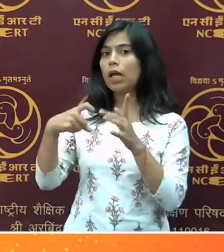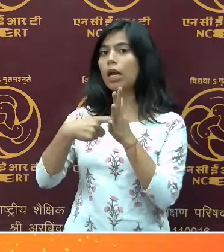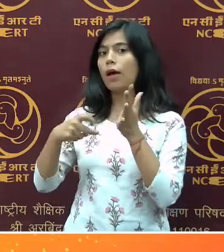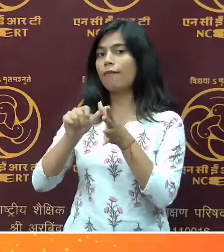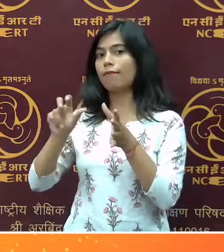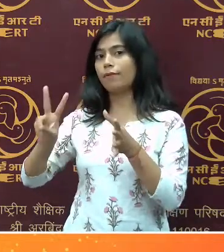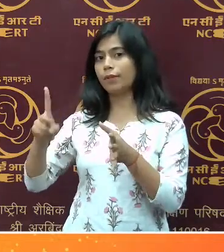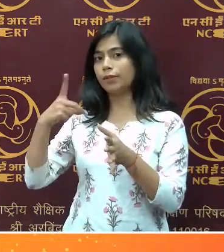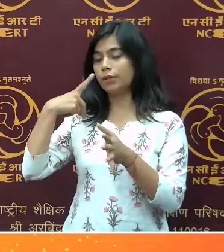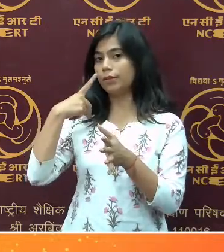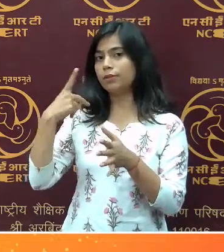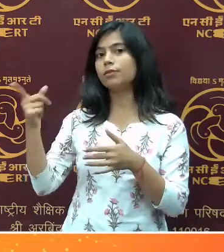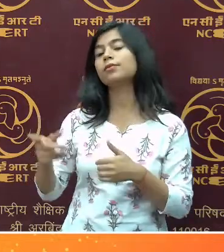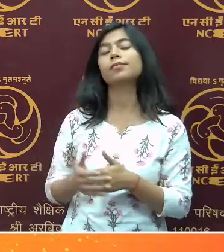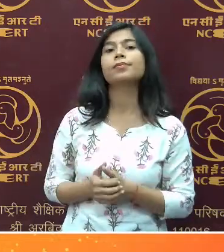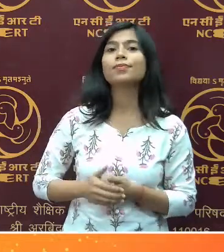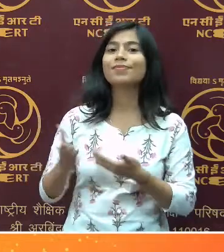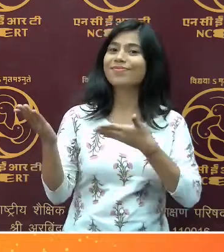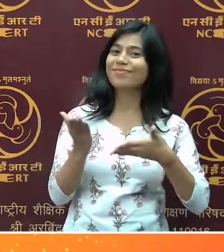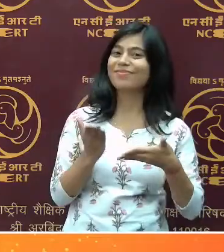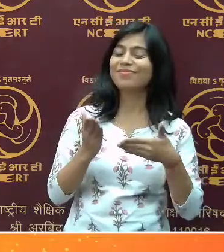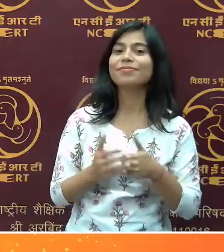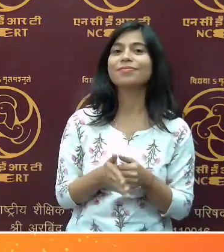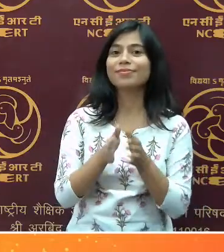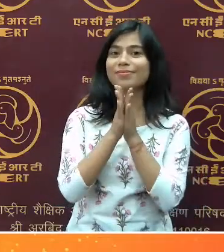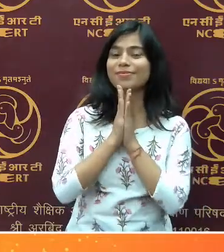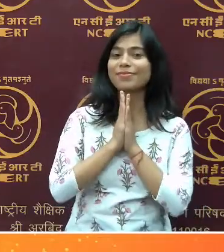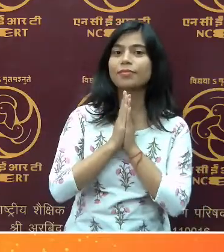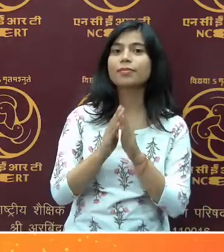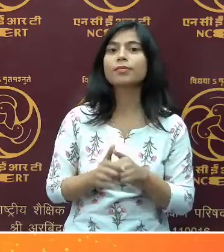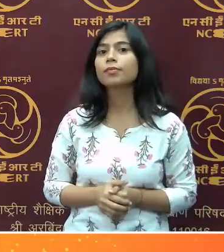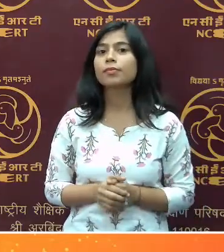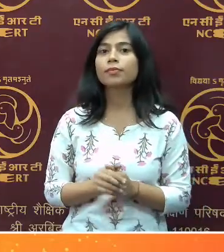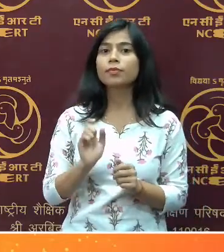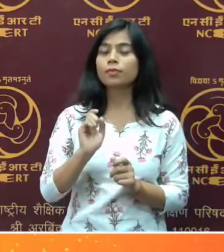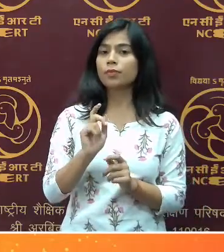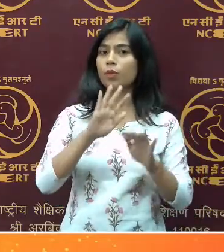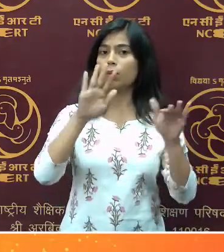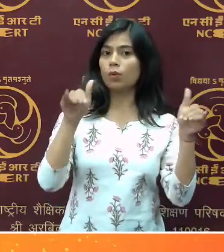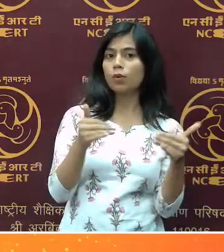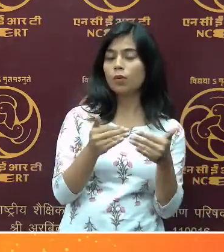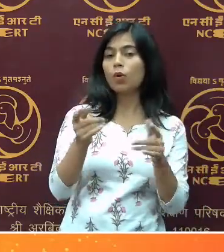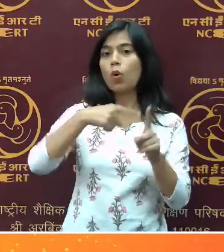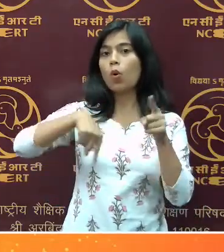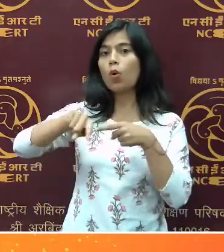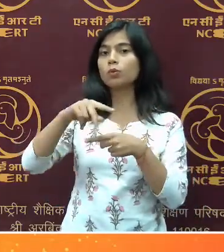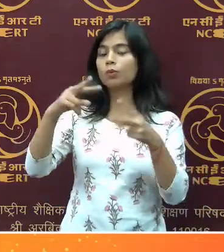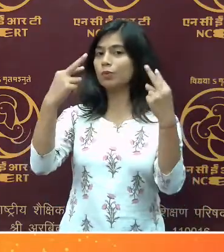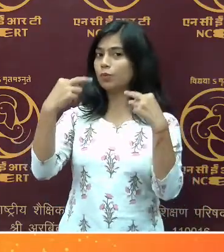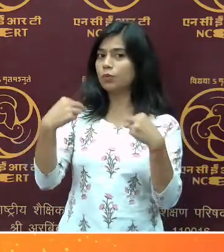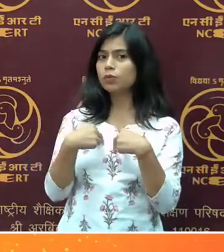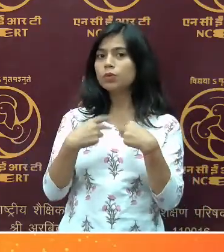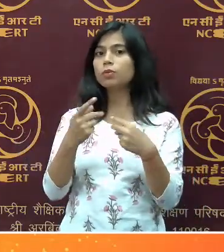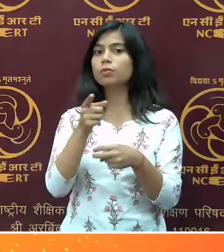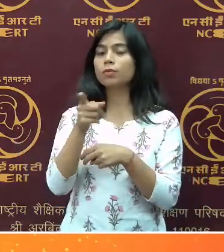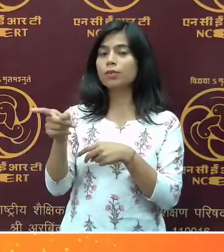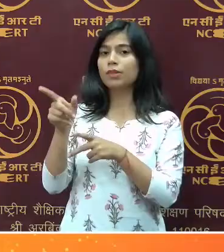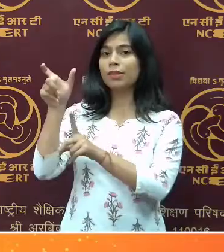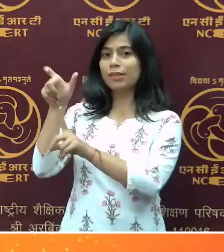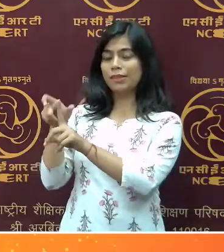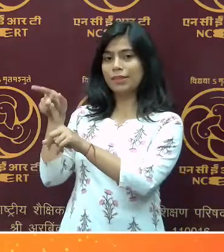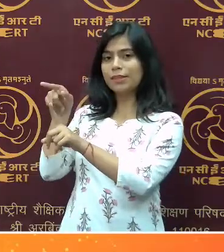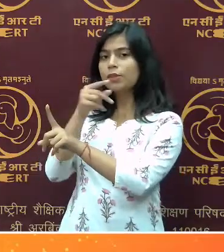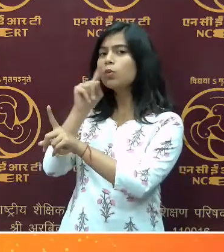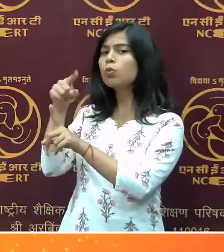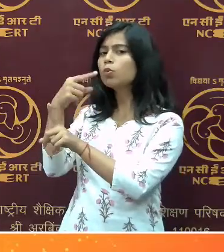Rameshchandrag. Sir, a very warm welcome. Namaskar. Namaskar. Let me just introduce you to all our viewers here. Sir is the Chairperson